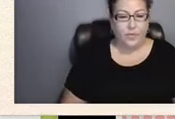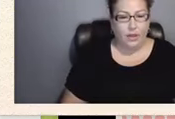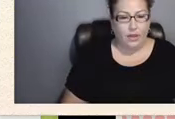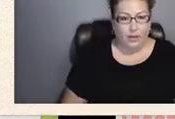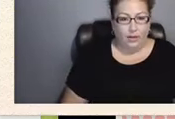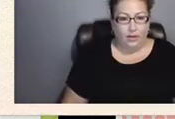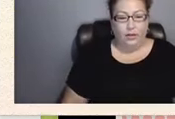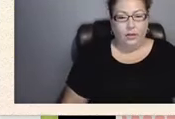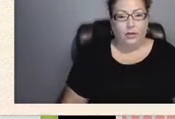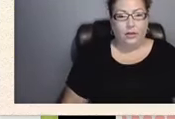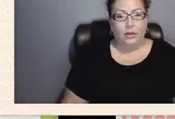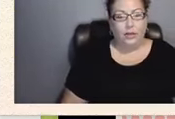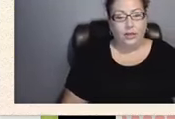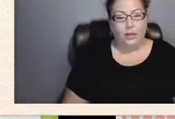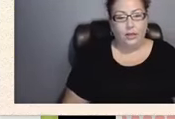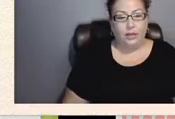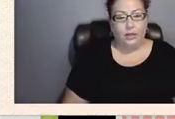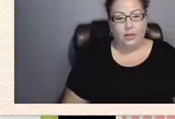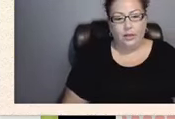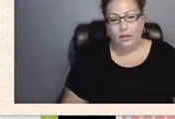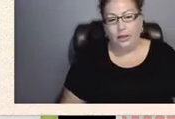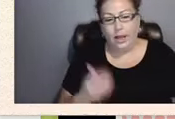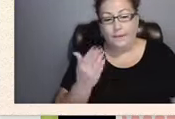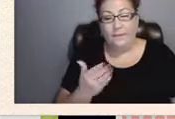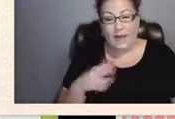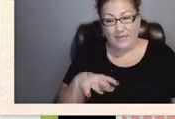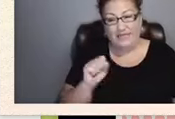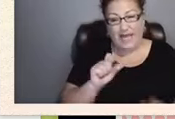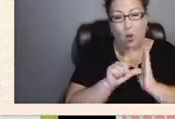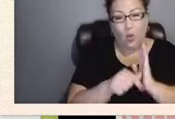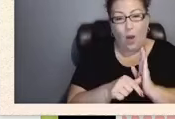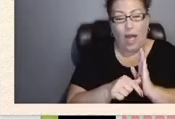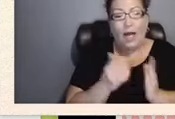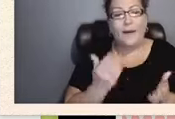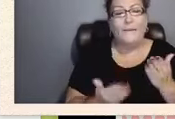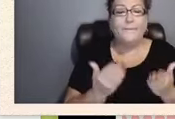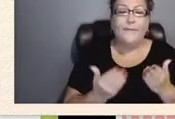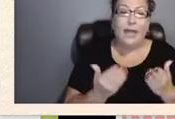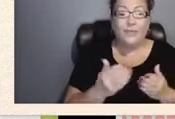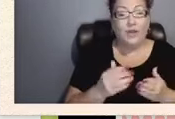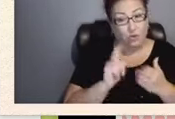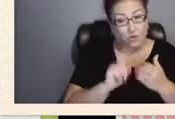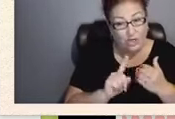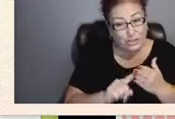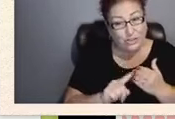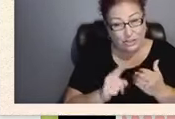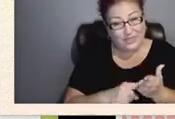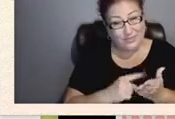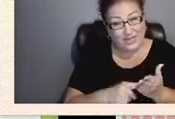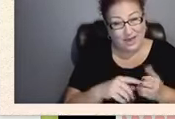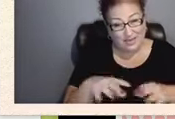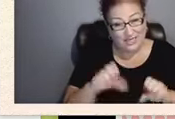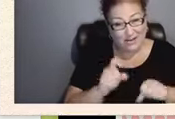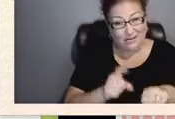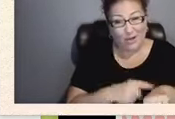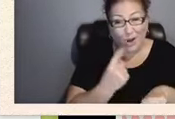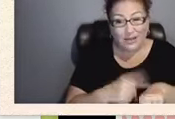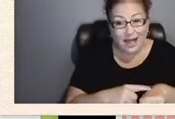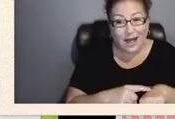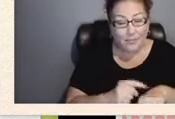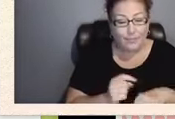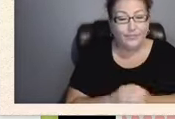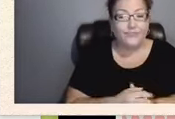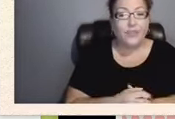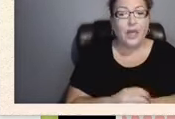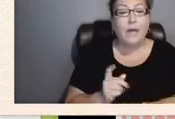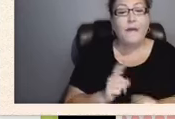And you know, it may take a while. The research sometimes takes a long time. But the good